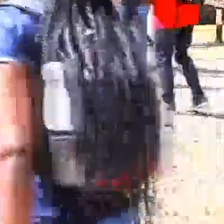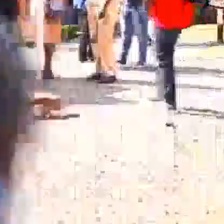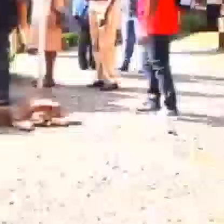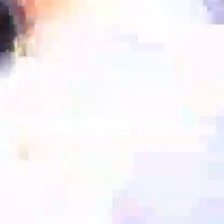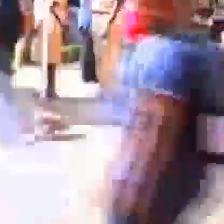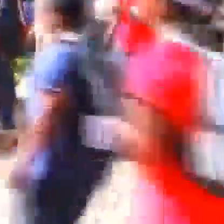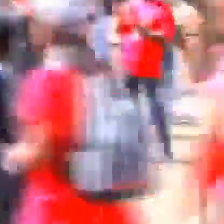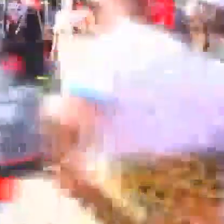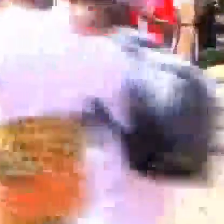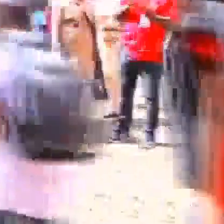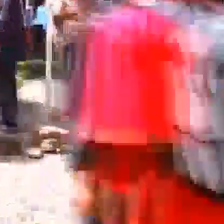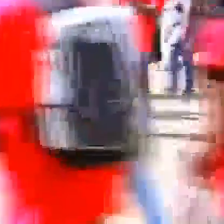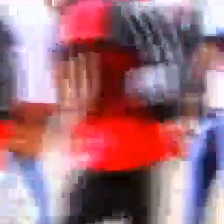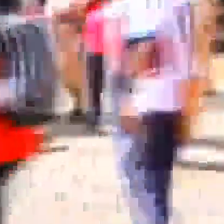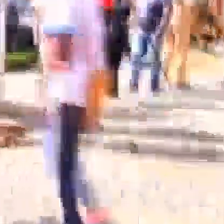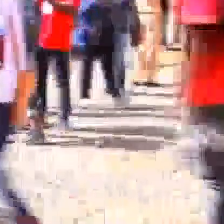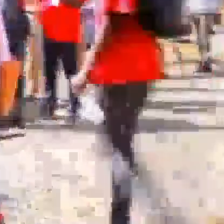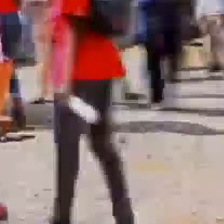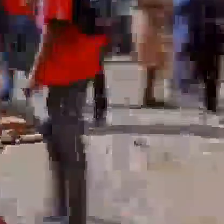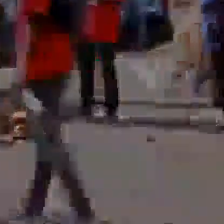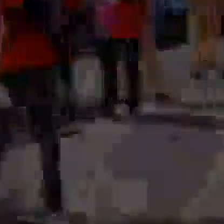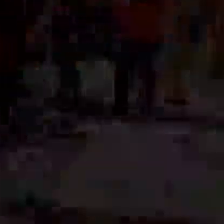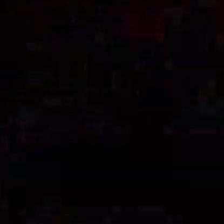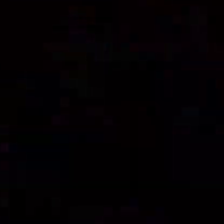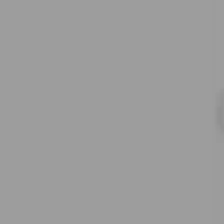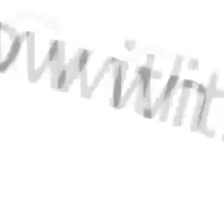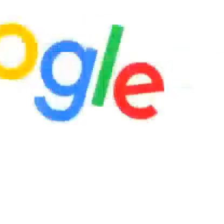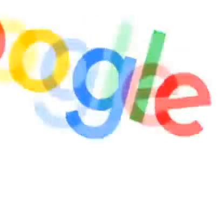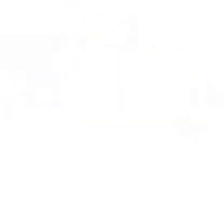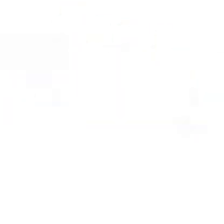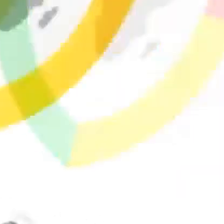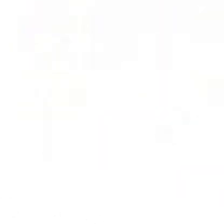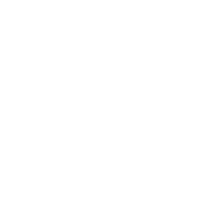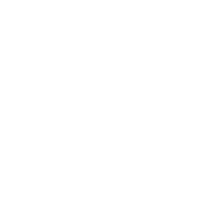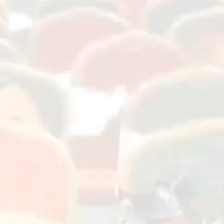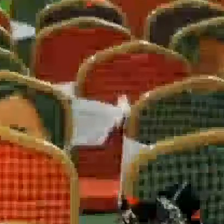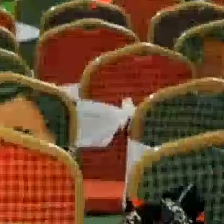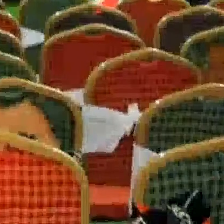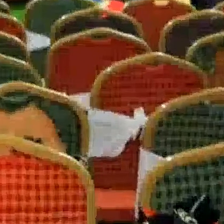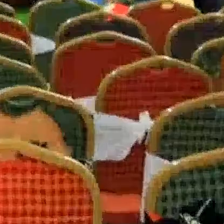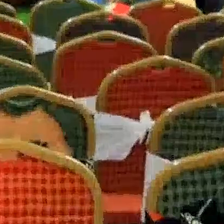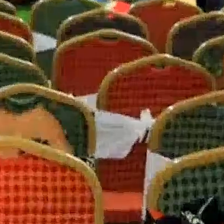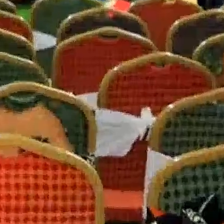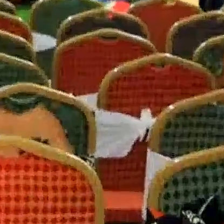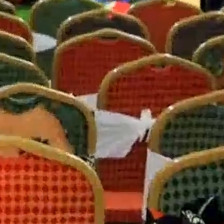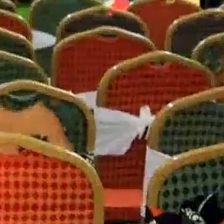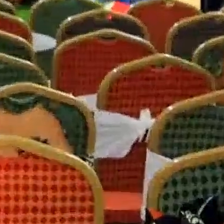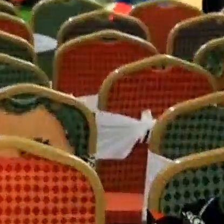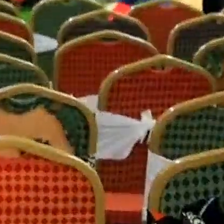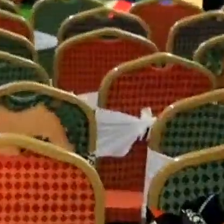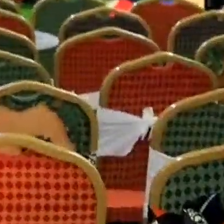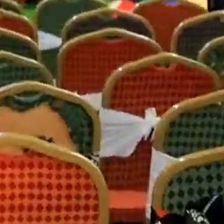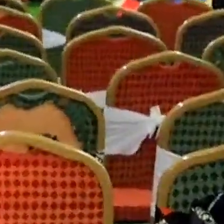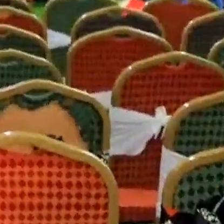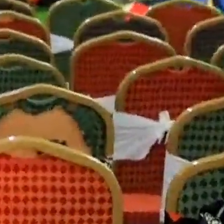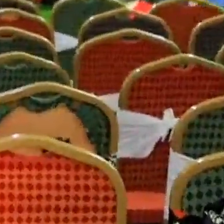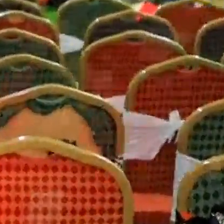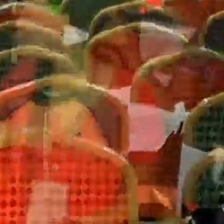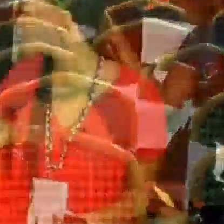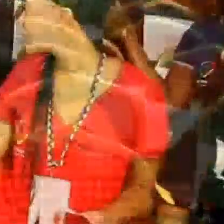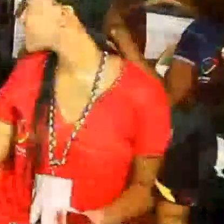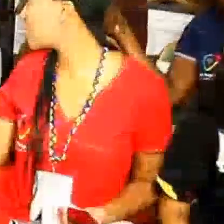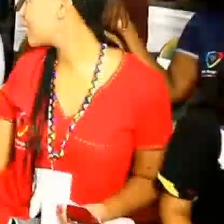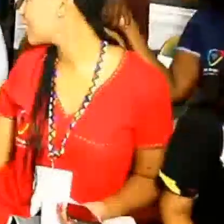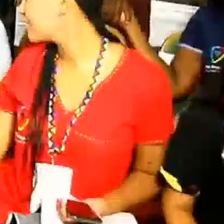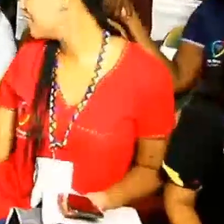can log into your Facebook without your permission, and I can do something bad. So the Web about Rangers you. Summit brings together people from 3